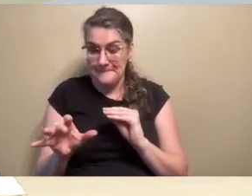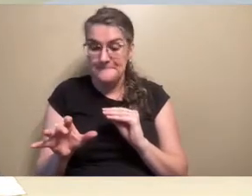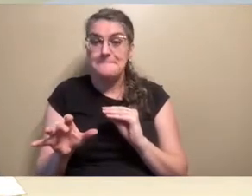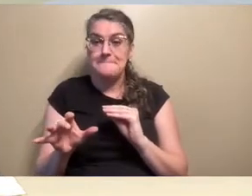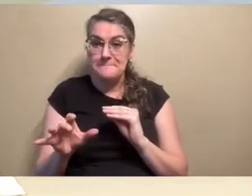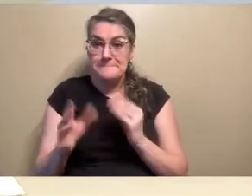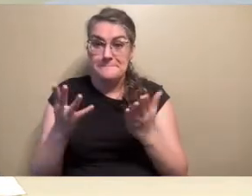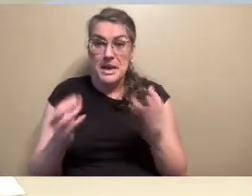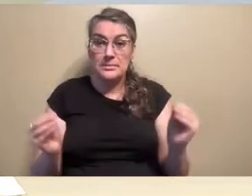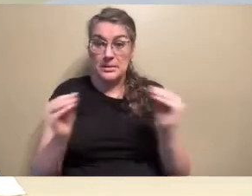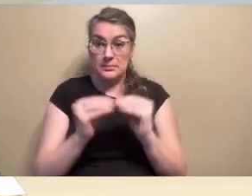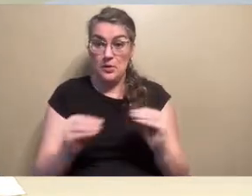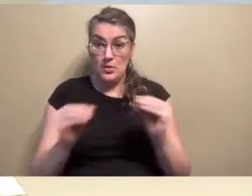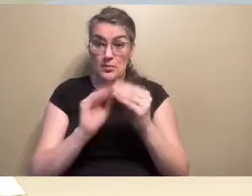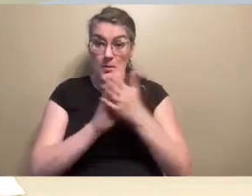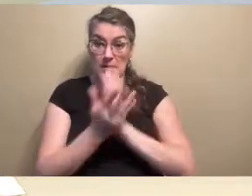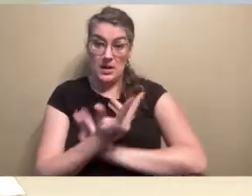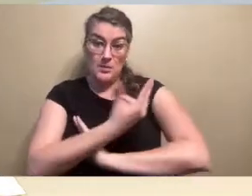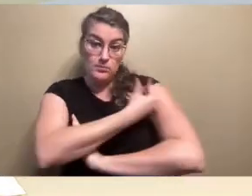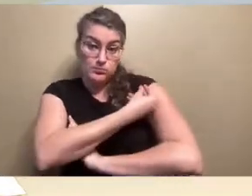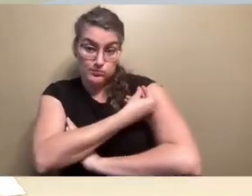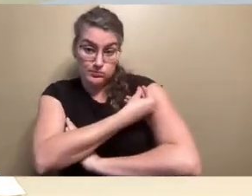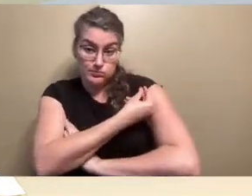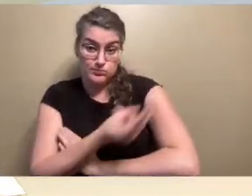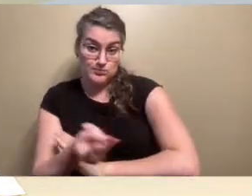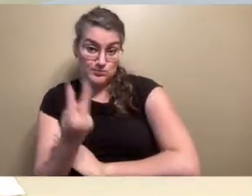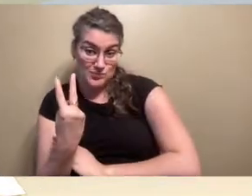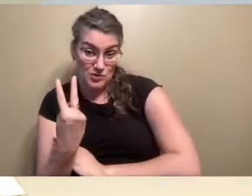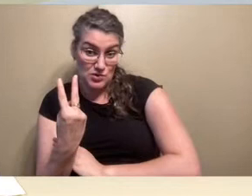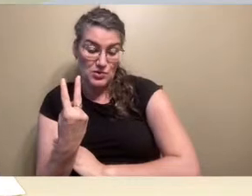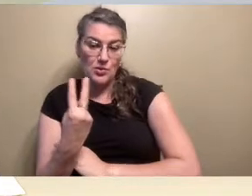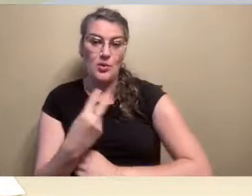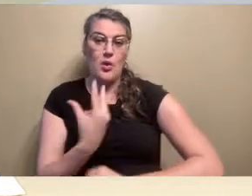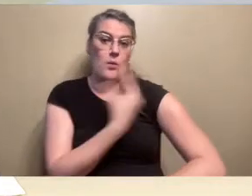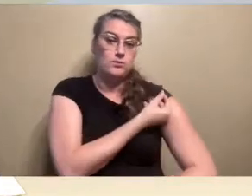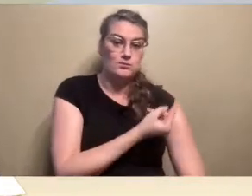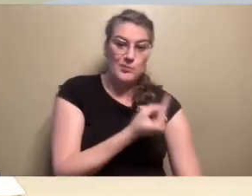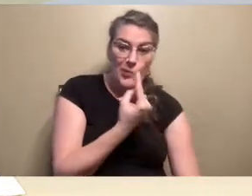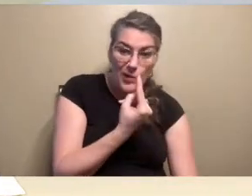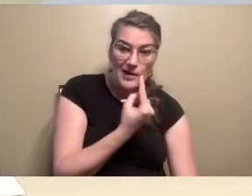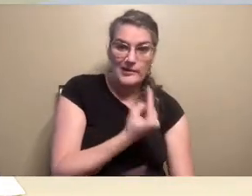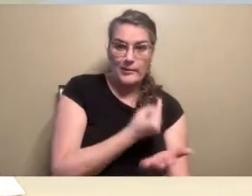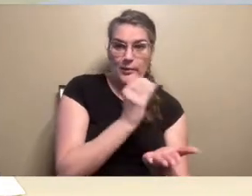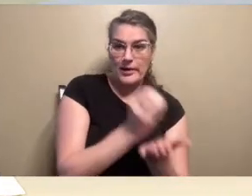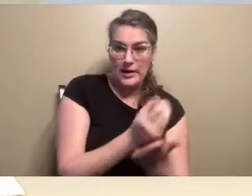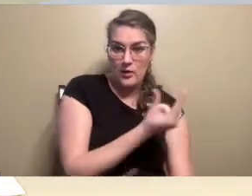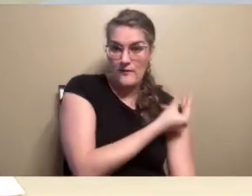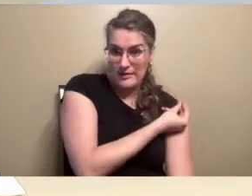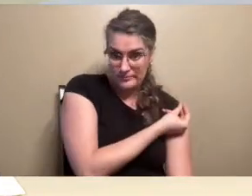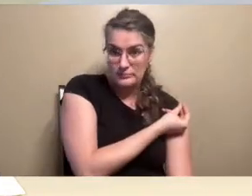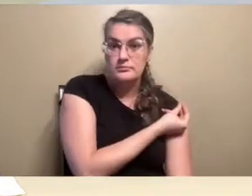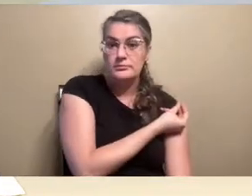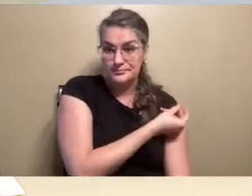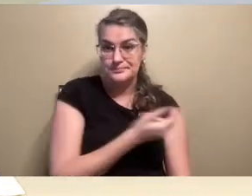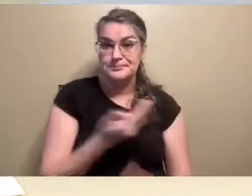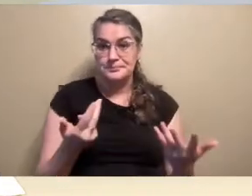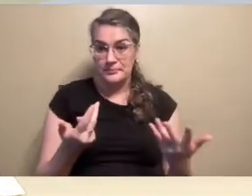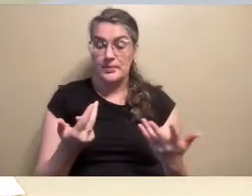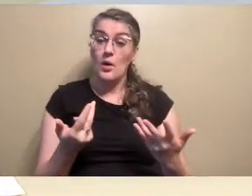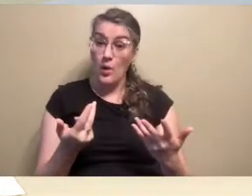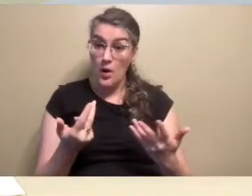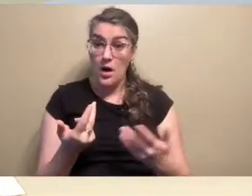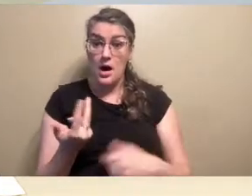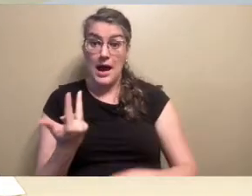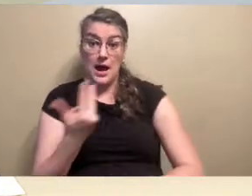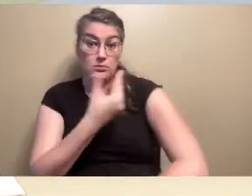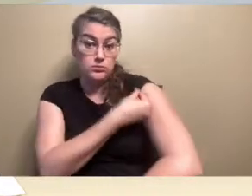vaccinated or unvaccinated, and then, of course, partially vaccinated, meaning 1 dose or less than 2 weeks since they